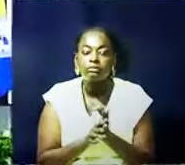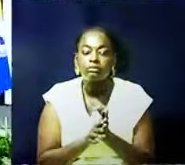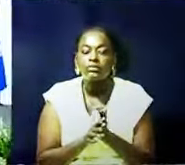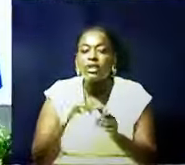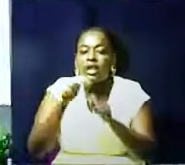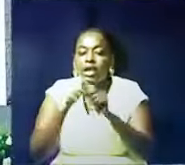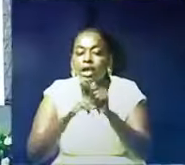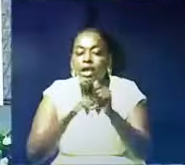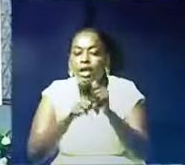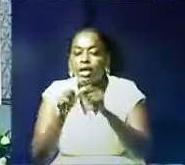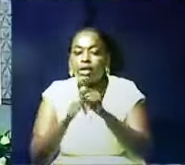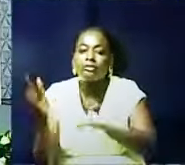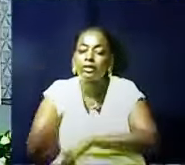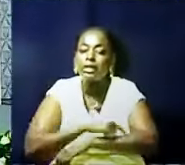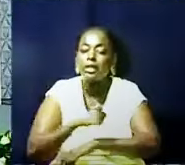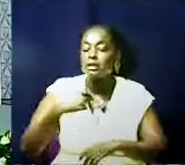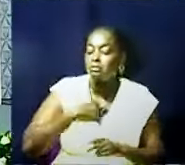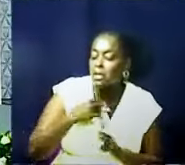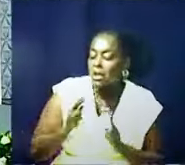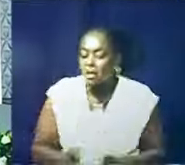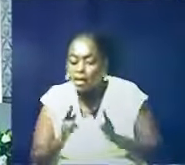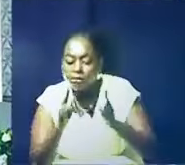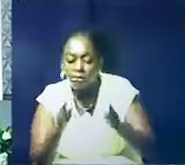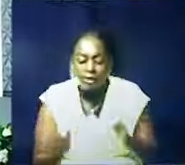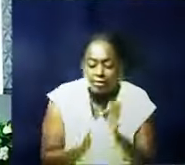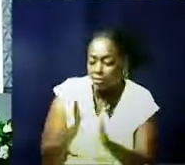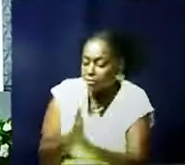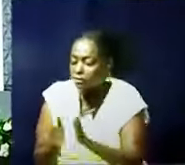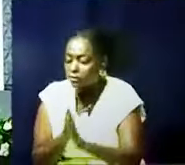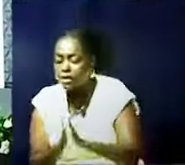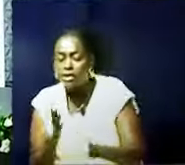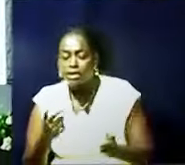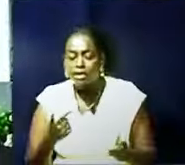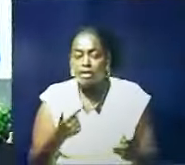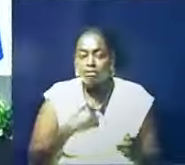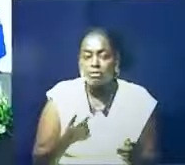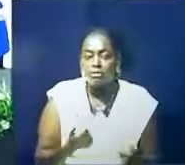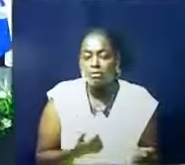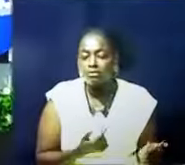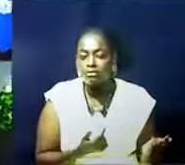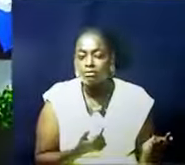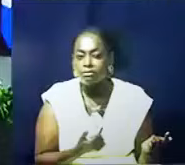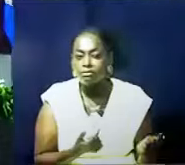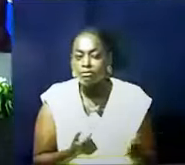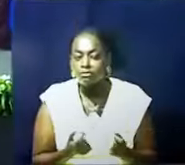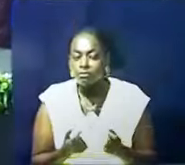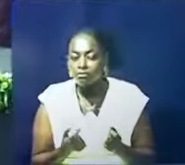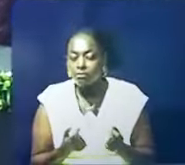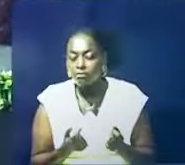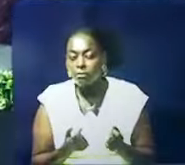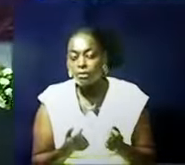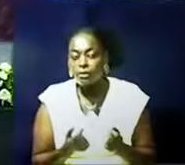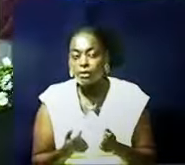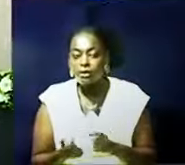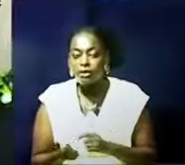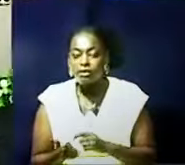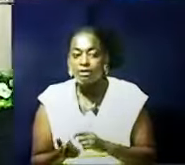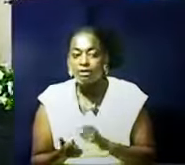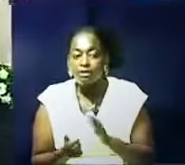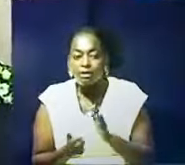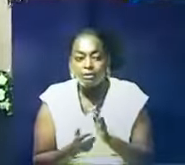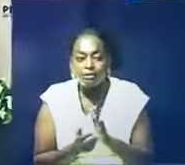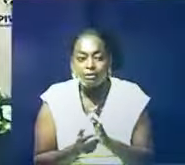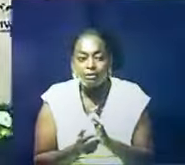me pentem. After you wake up early. O se me sorry tem. Or else. And yes, sir. He's saying that it